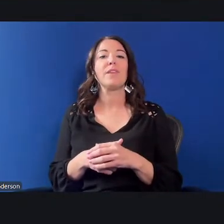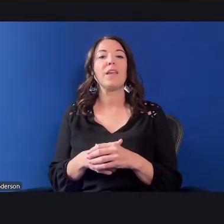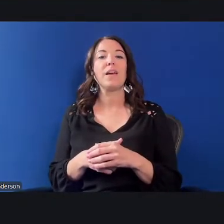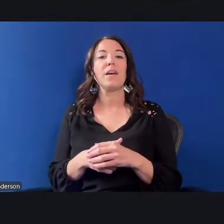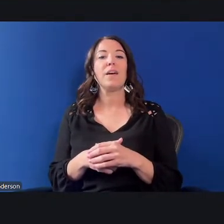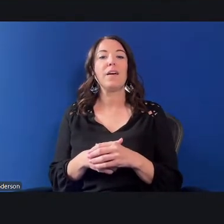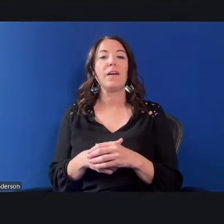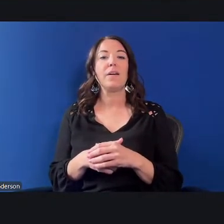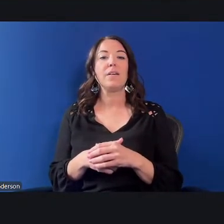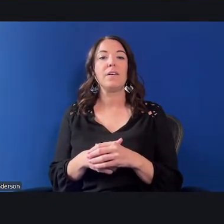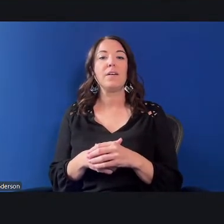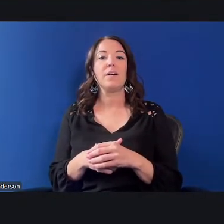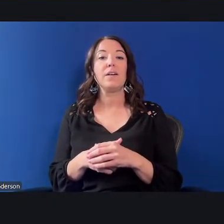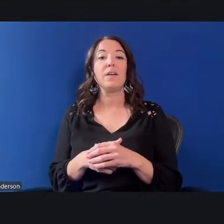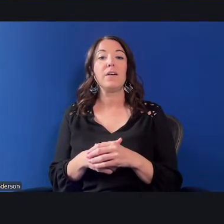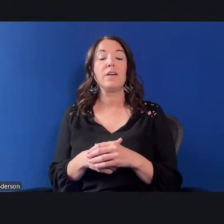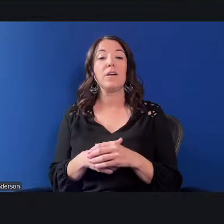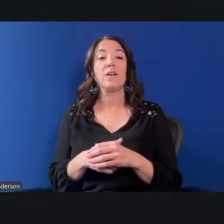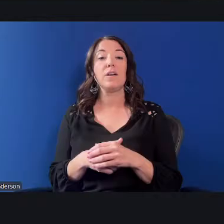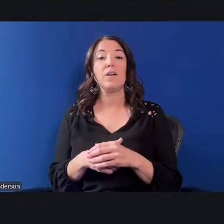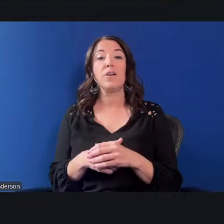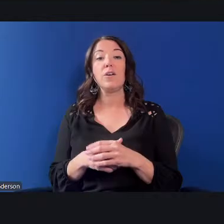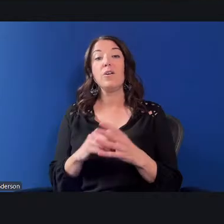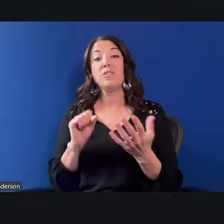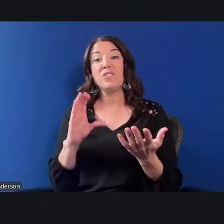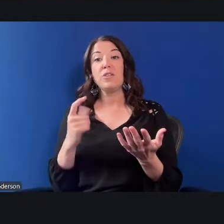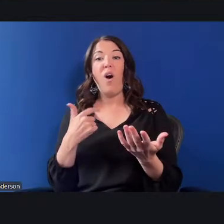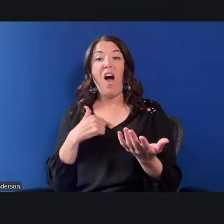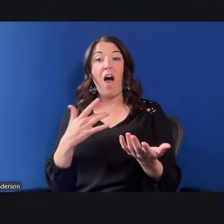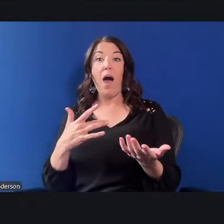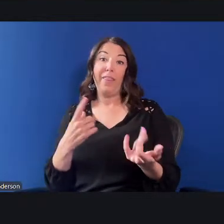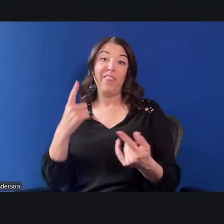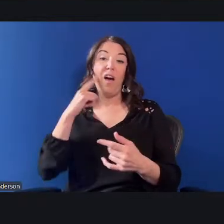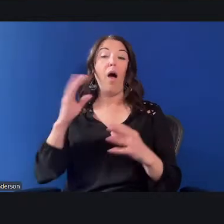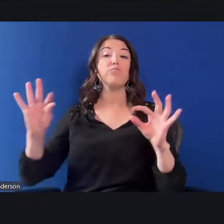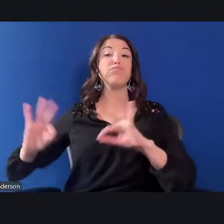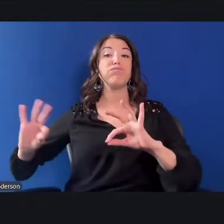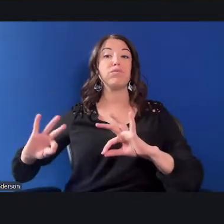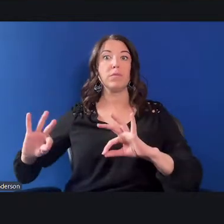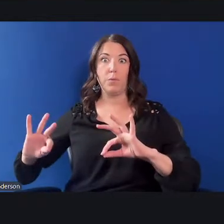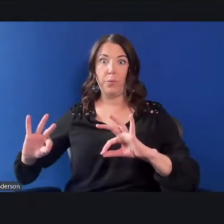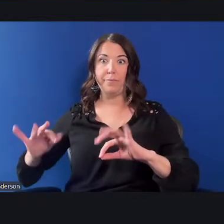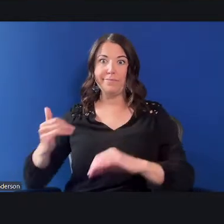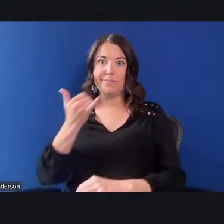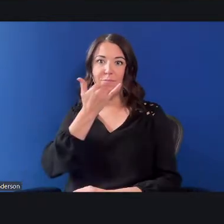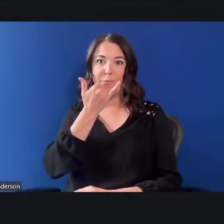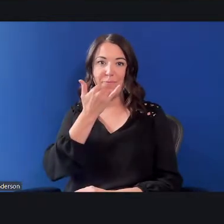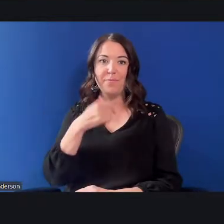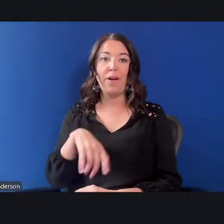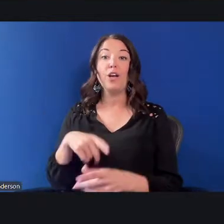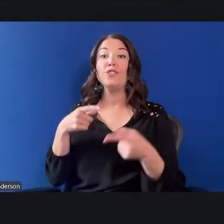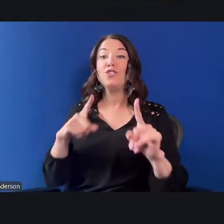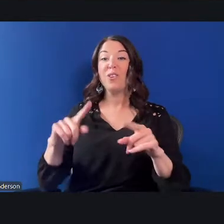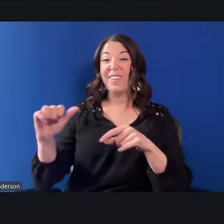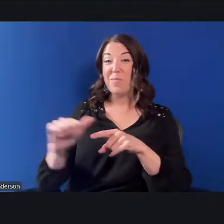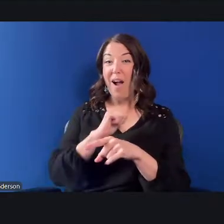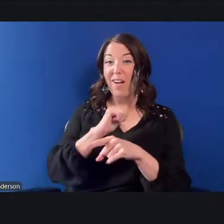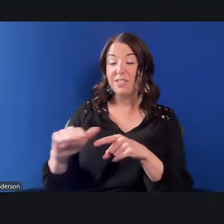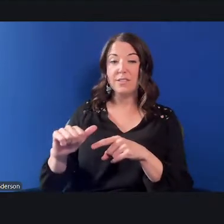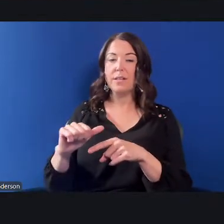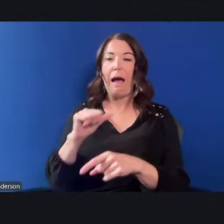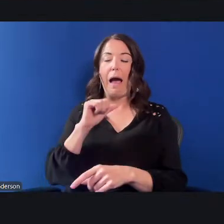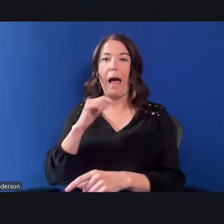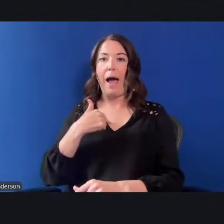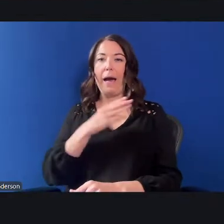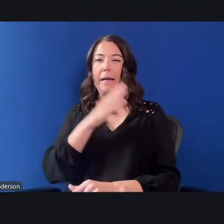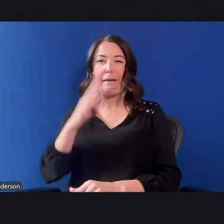So on it, so I thought it was gonna be a lot easier than it was. Even during the practices, I don't think it fully